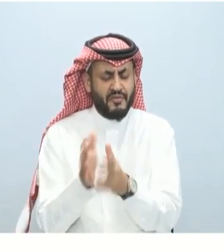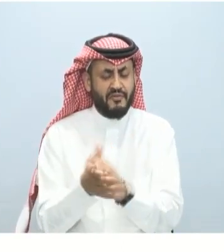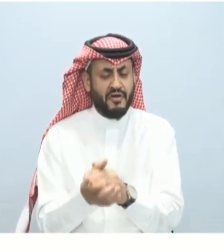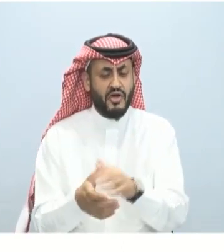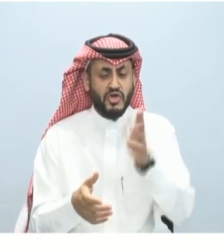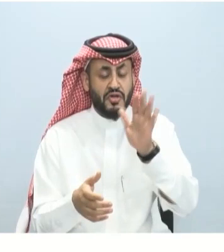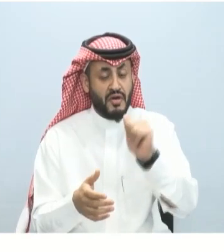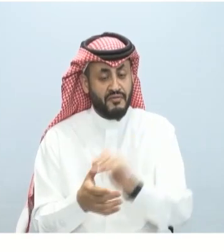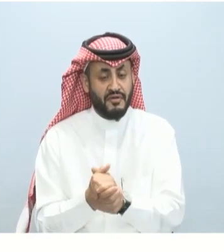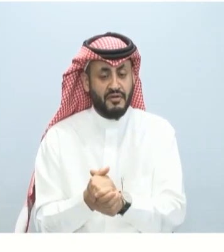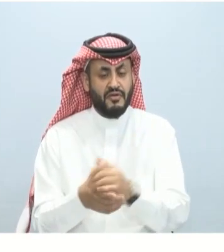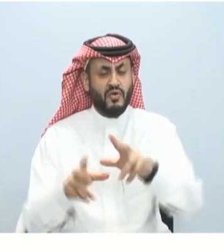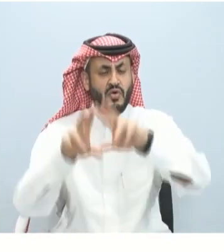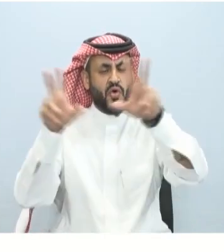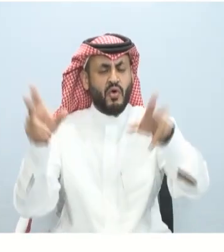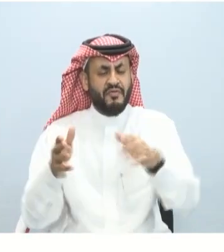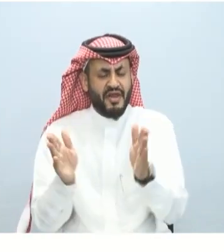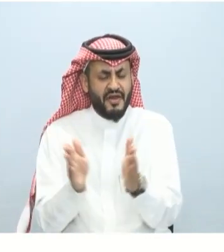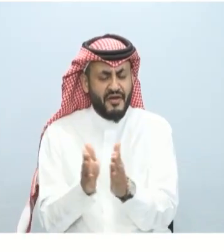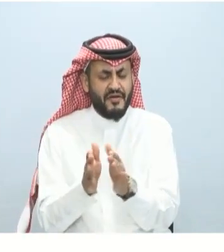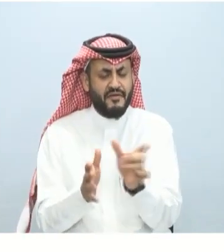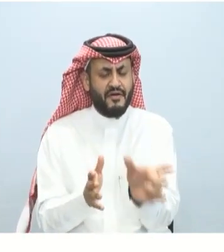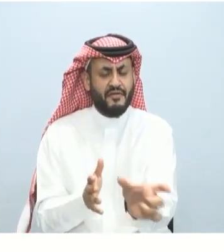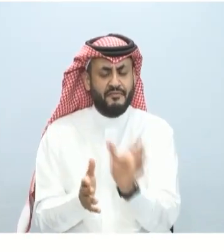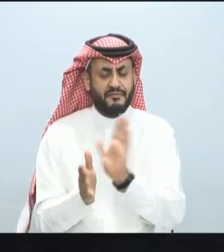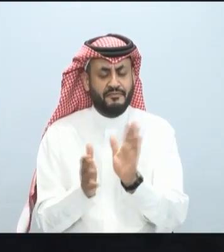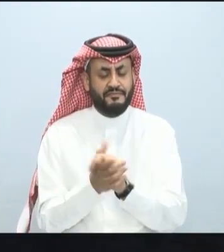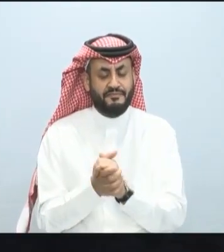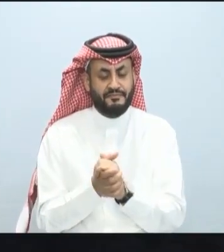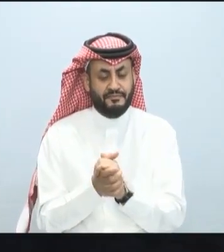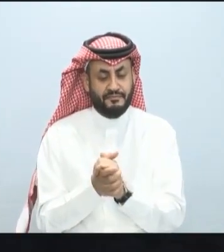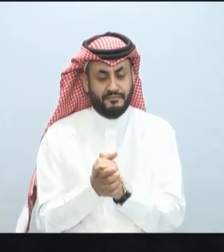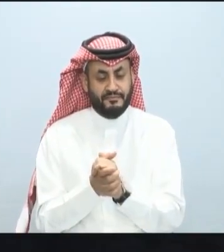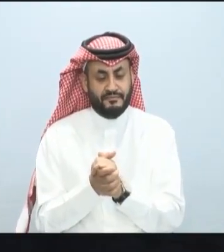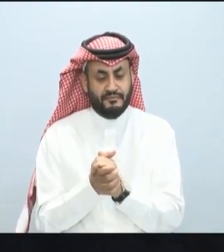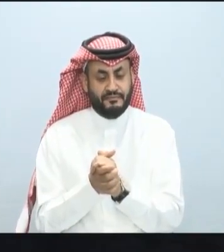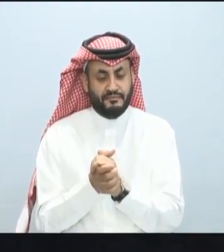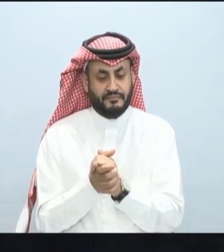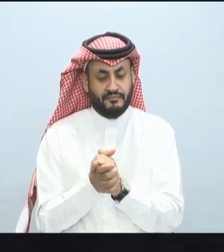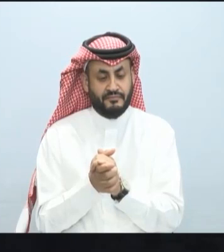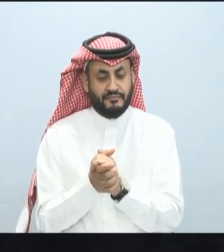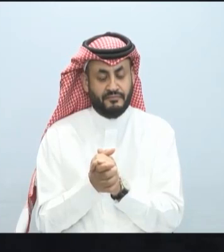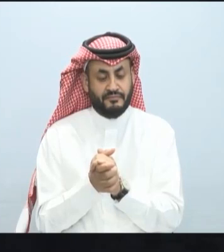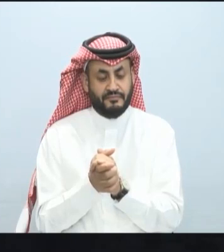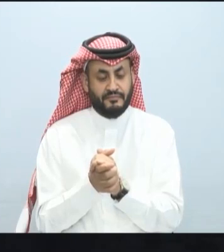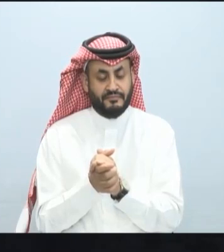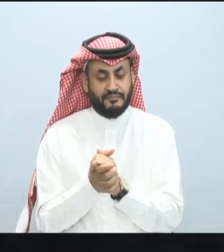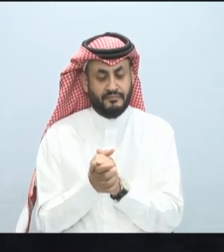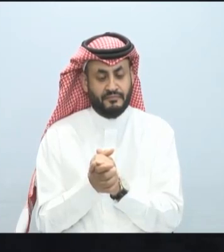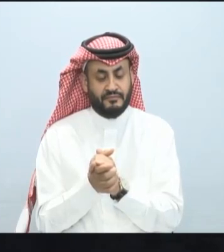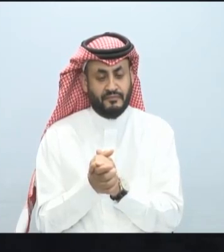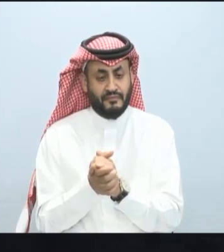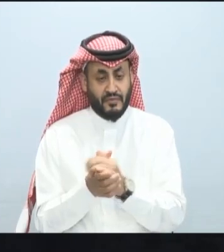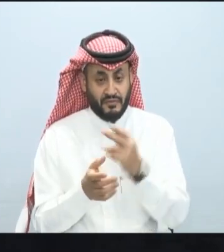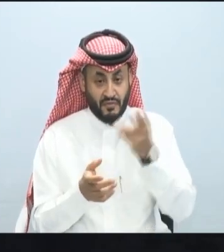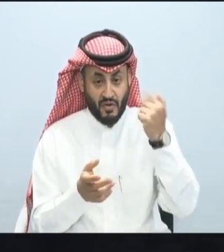find myself with a new attitude towards life. Also, you can see that I wrote each word that I have